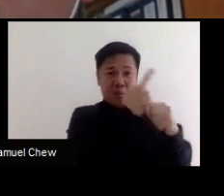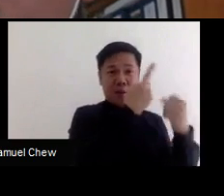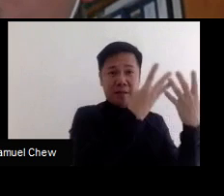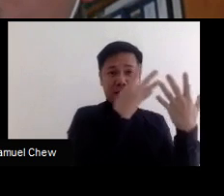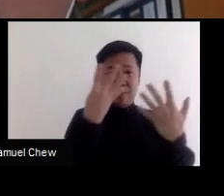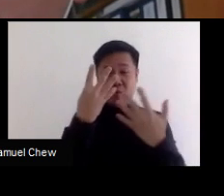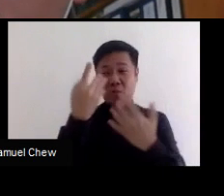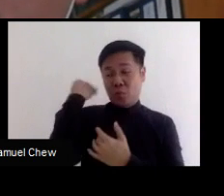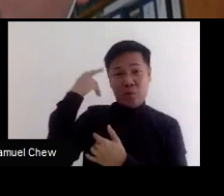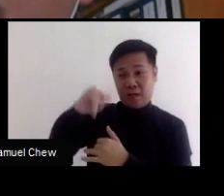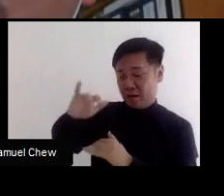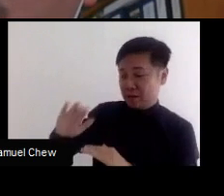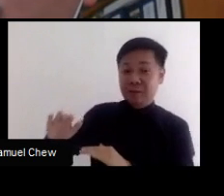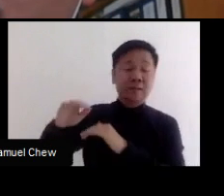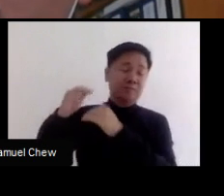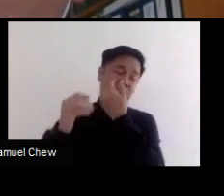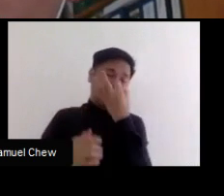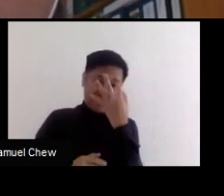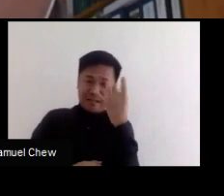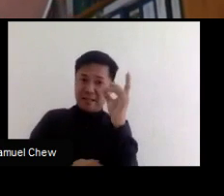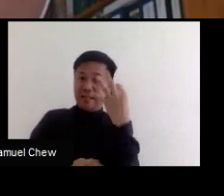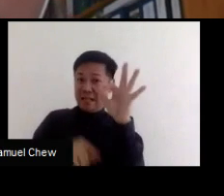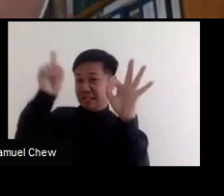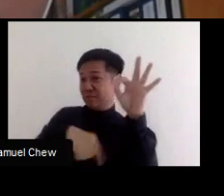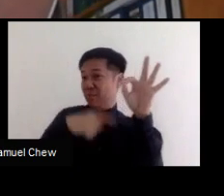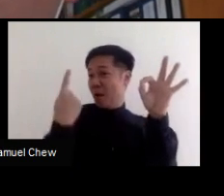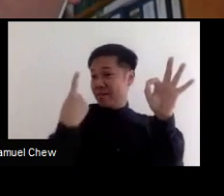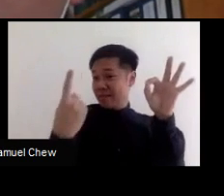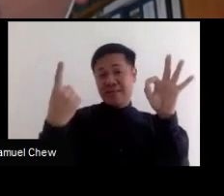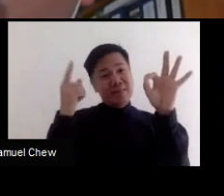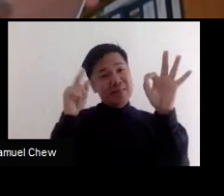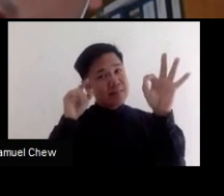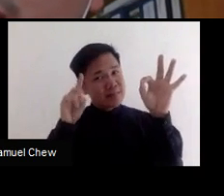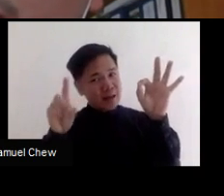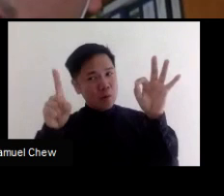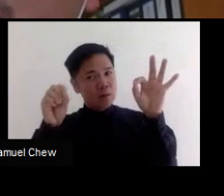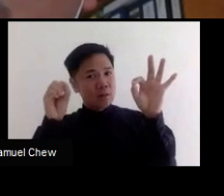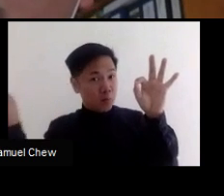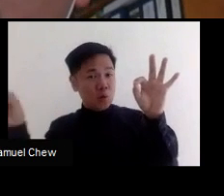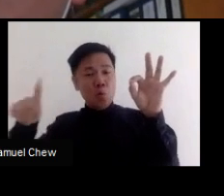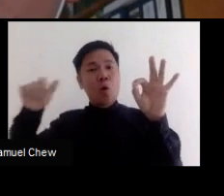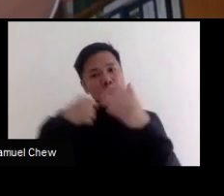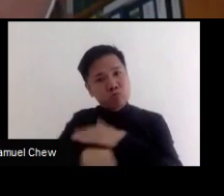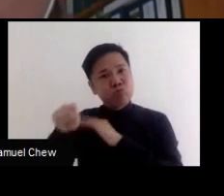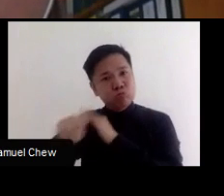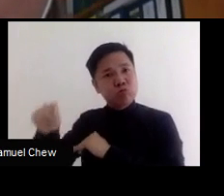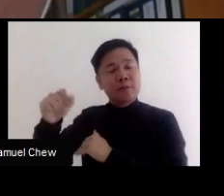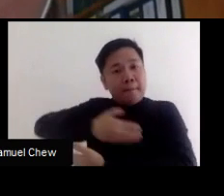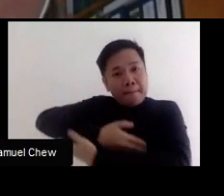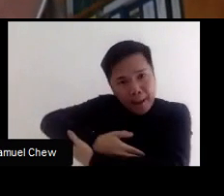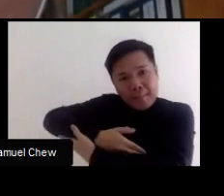per 100,000 live births, and child mortality rate has substantially reduced from 96.9